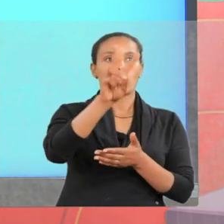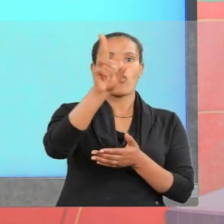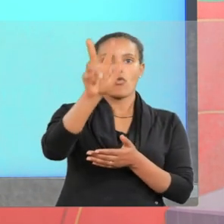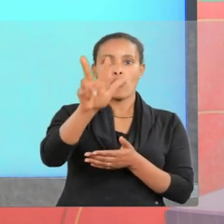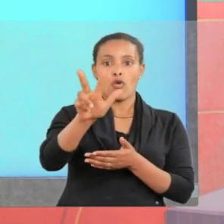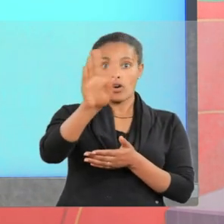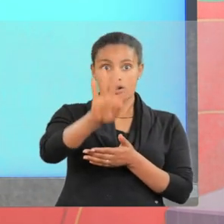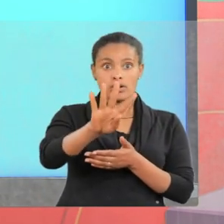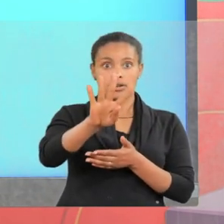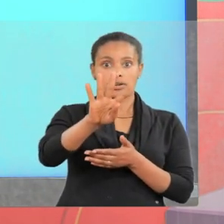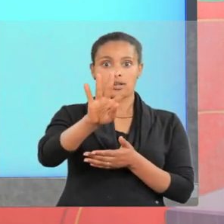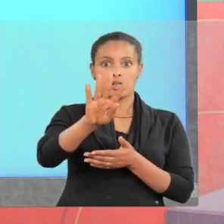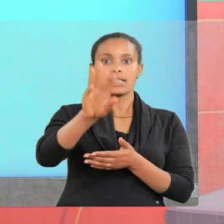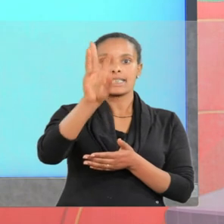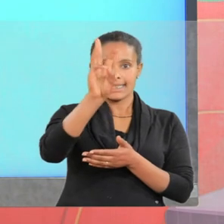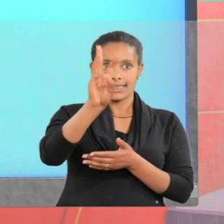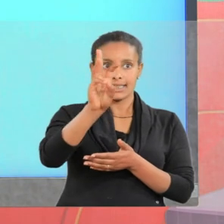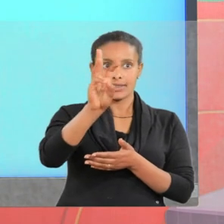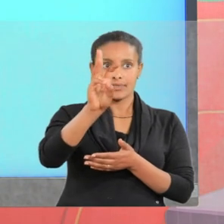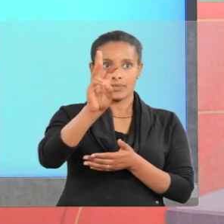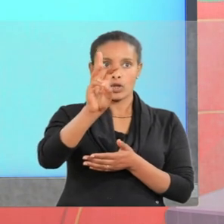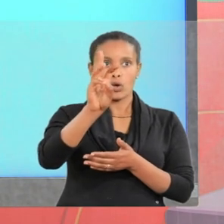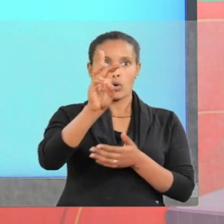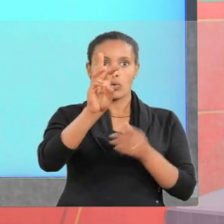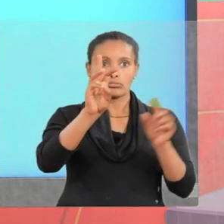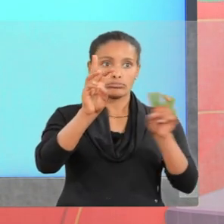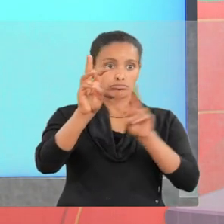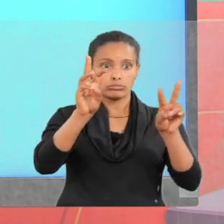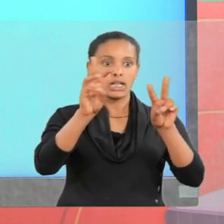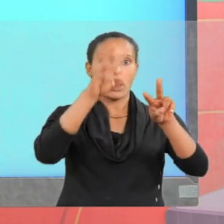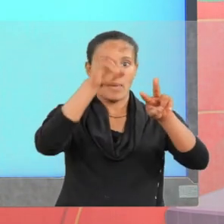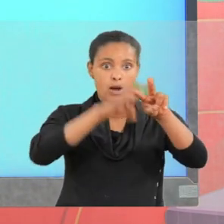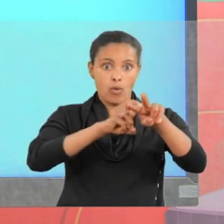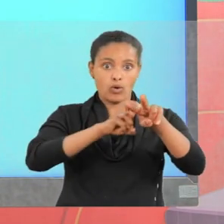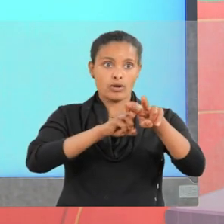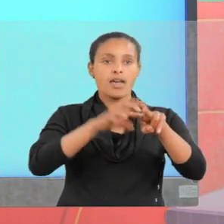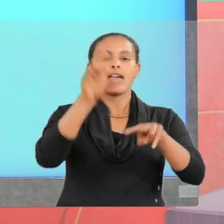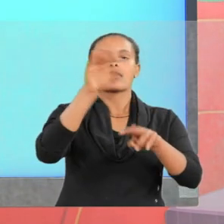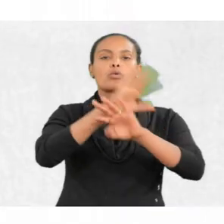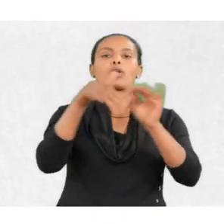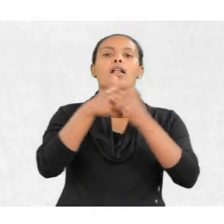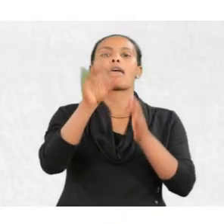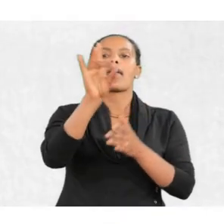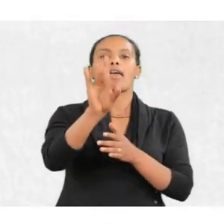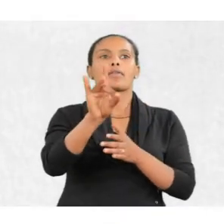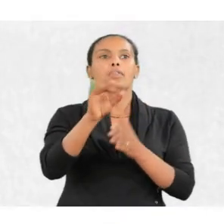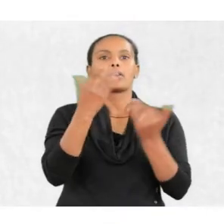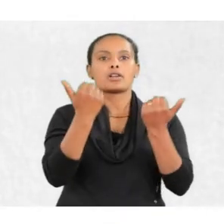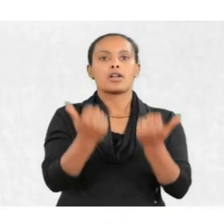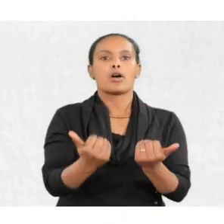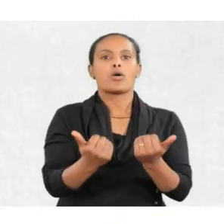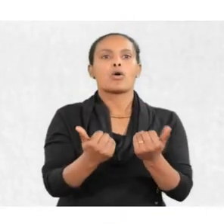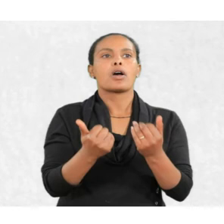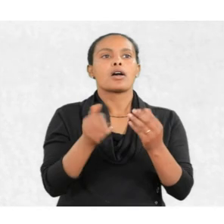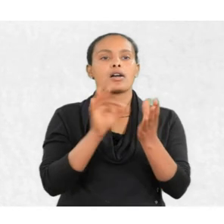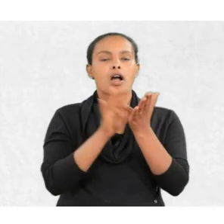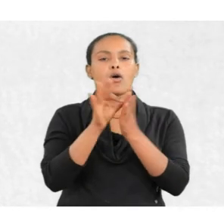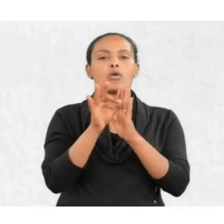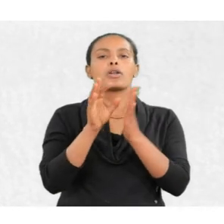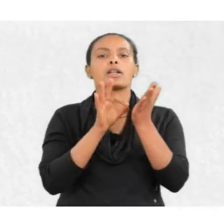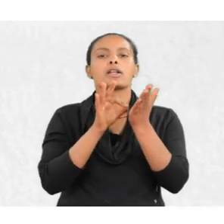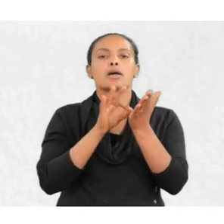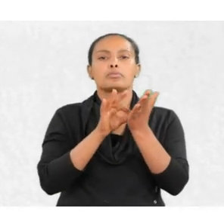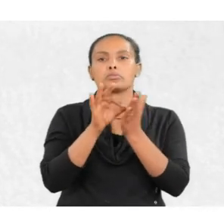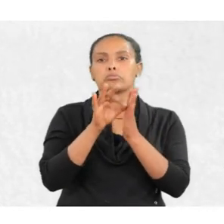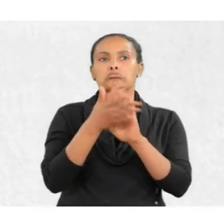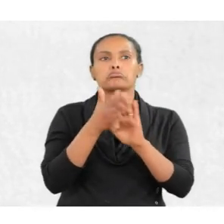4, 6. One of these is a double bond. 8. Now, count number of